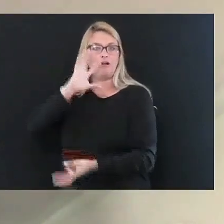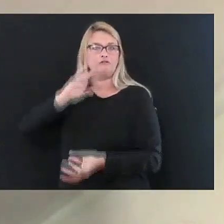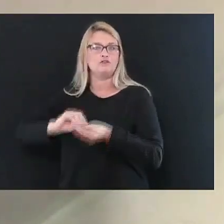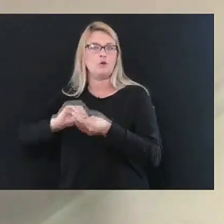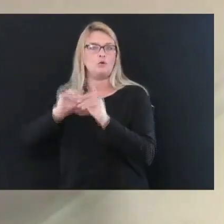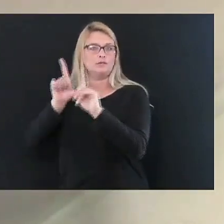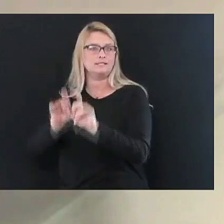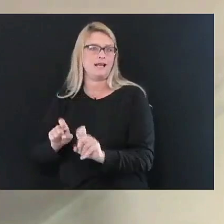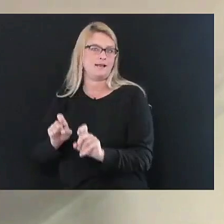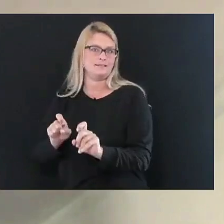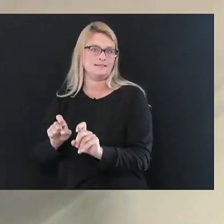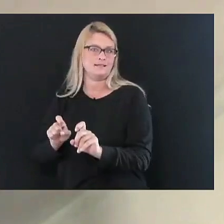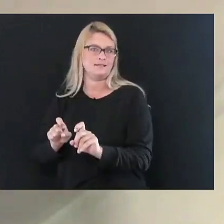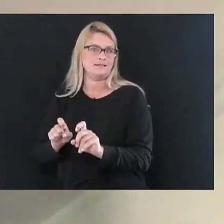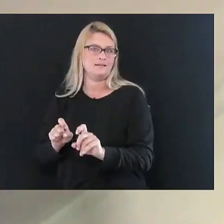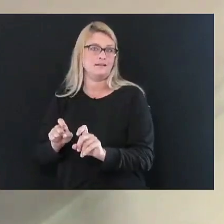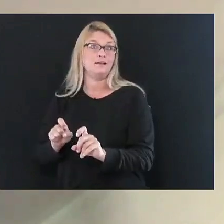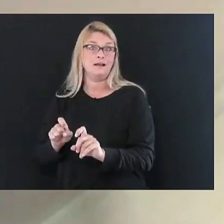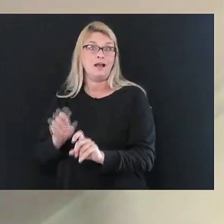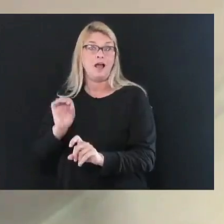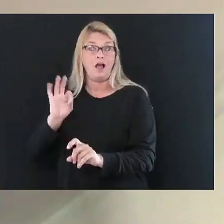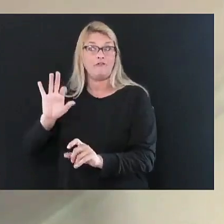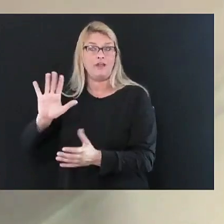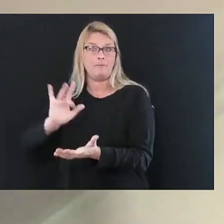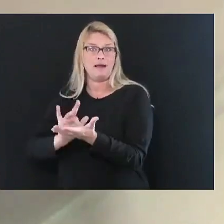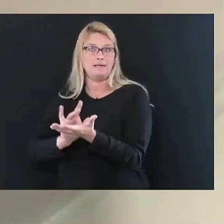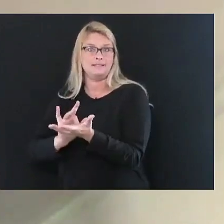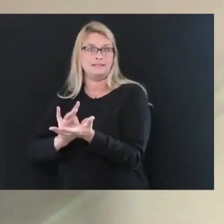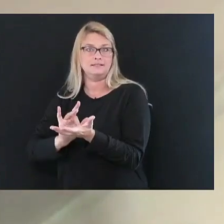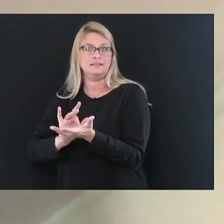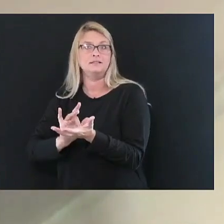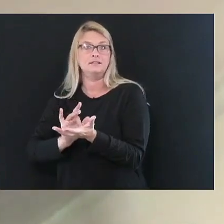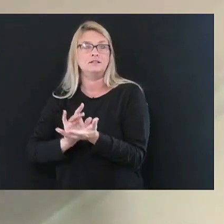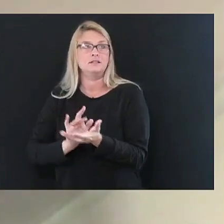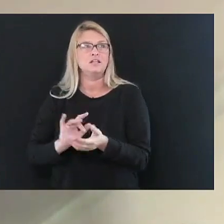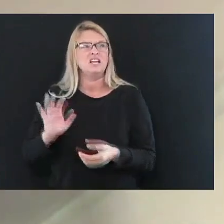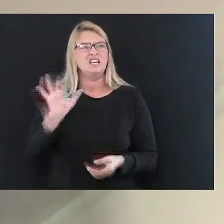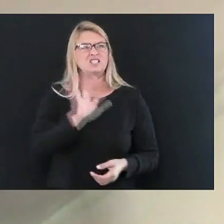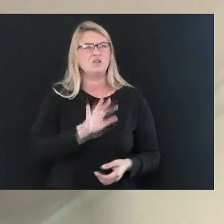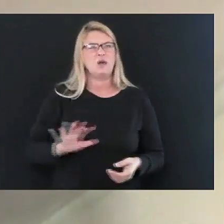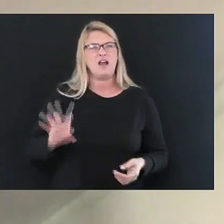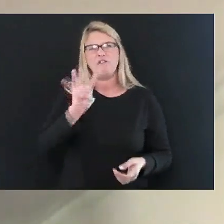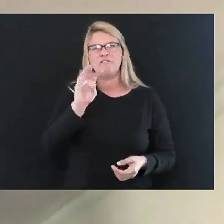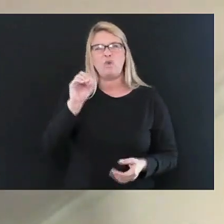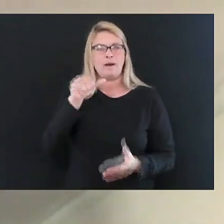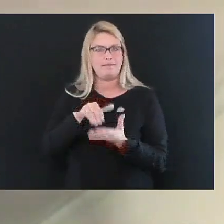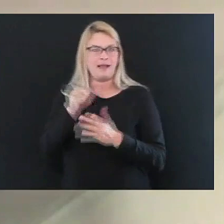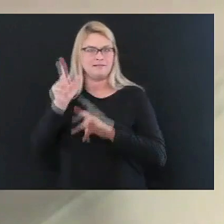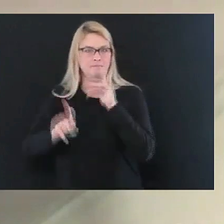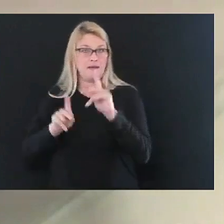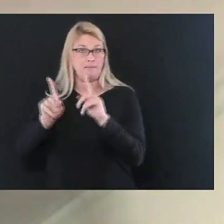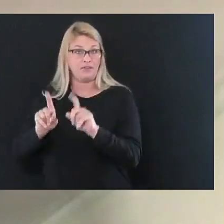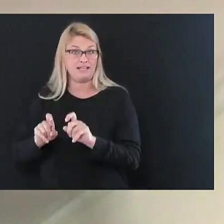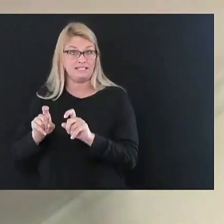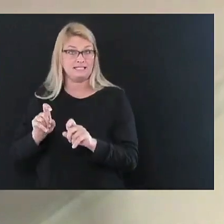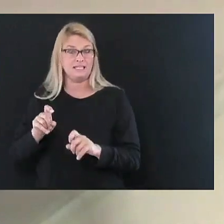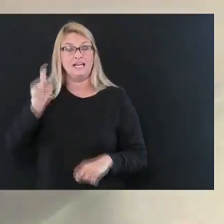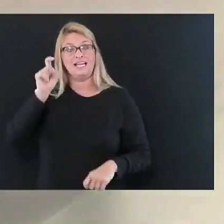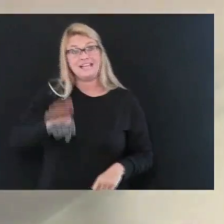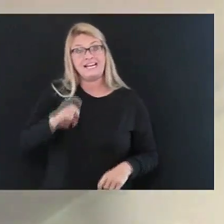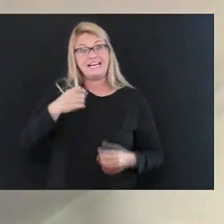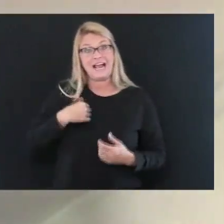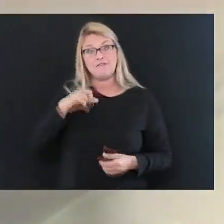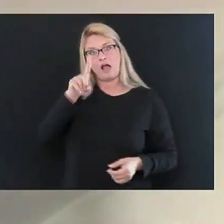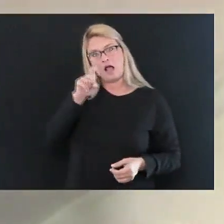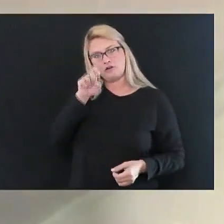test needs to find in their group that they've immunized, which is about 40,000 plus people. They need to have